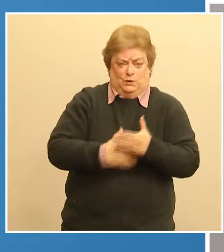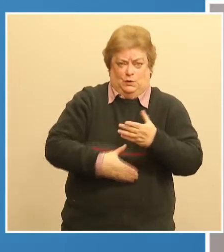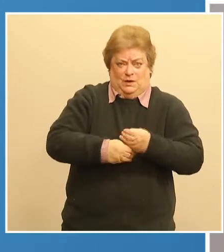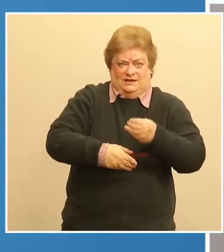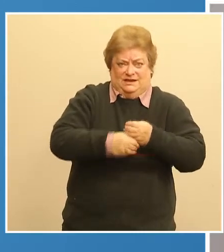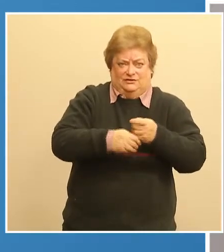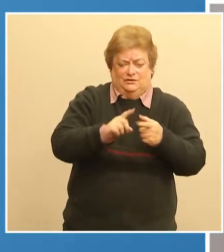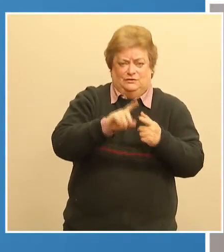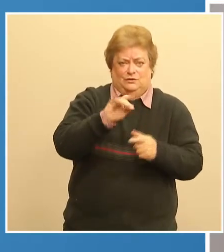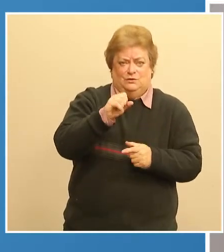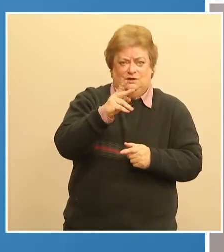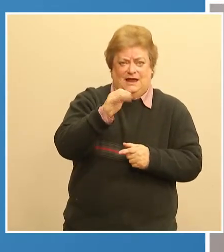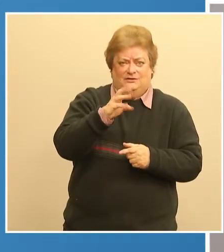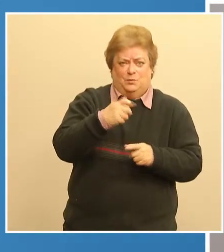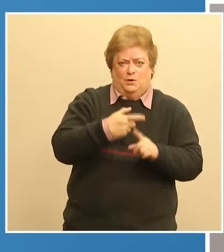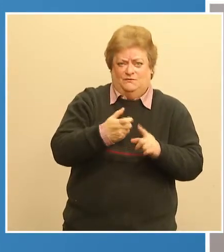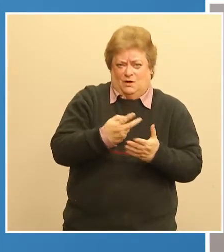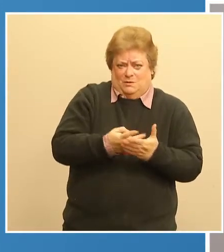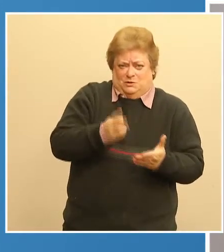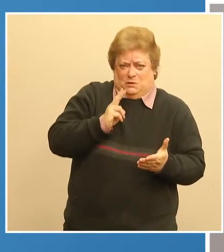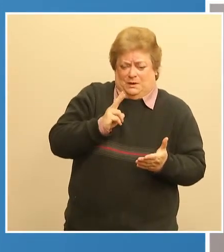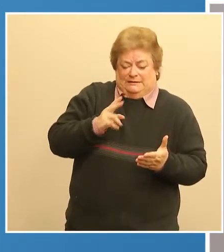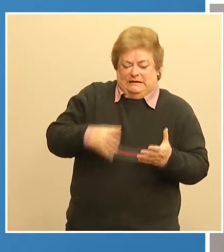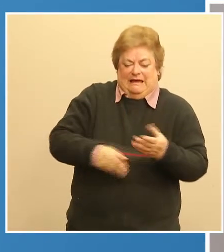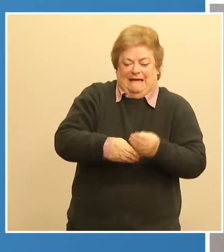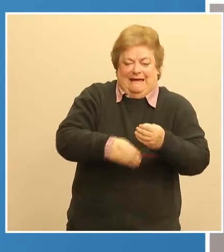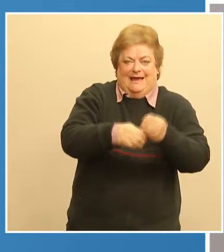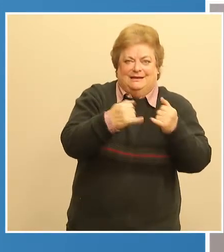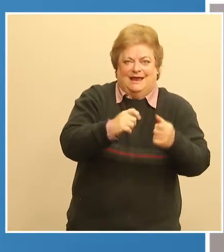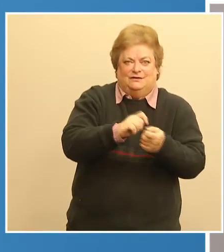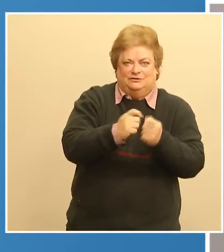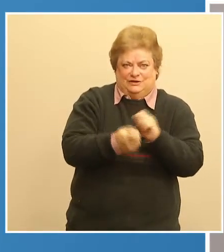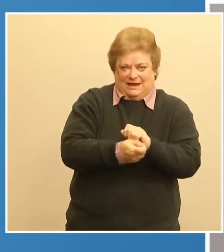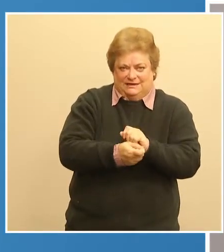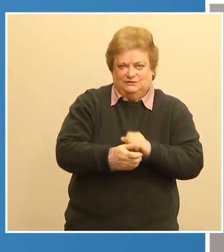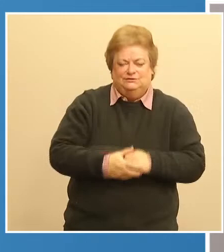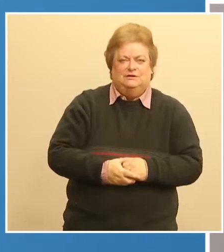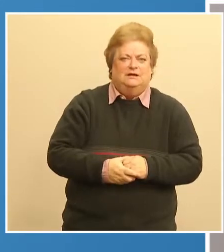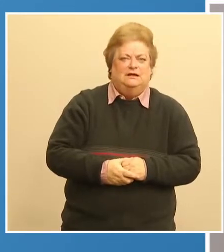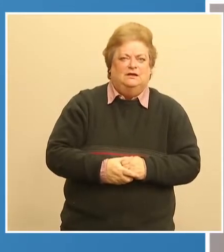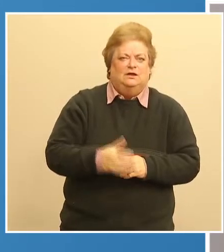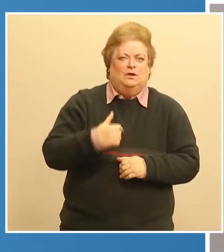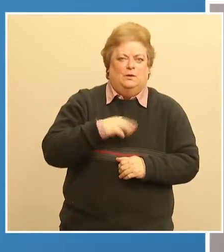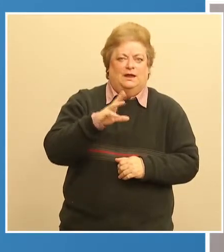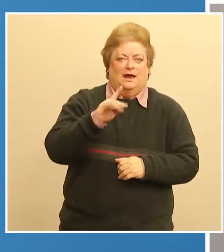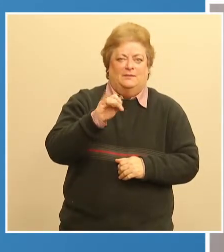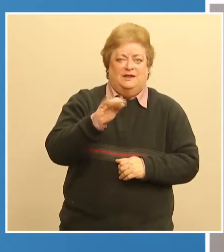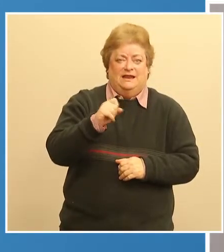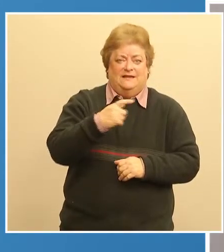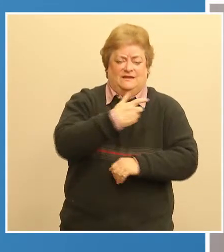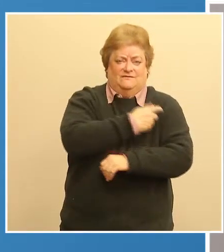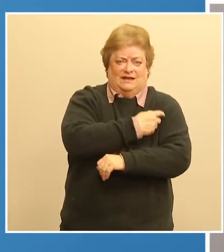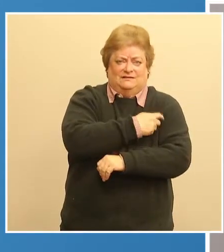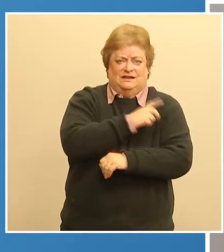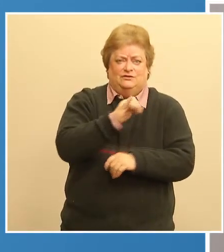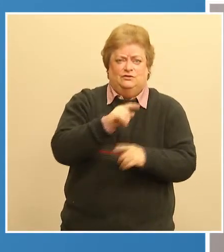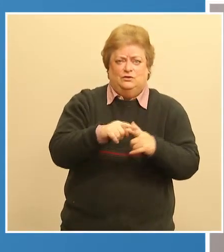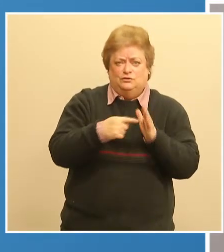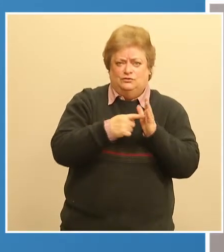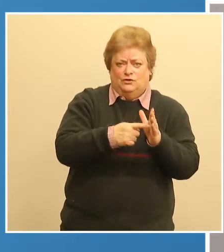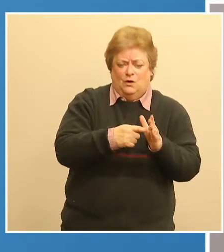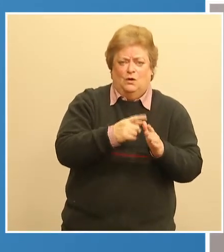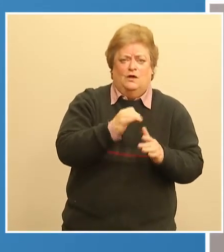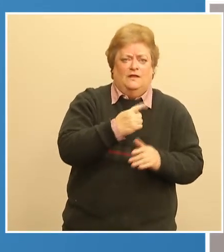dashboard from 2 weeks ago were a minor addition in comparison to what we've added today. We've updated our vaccination data to represent